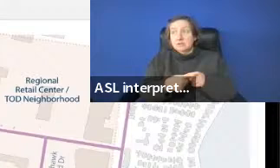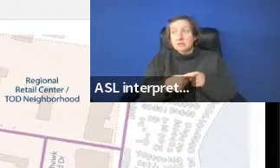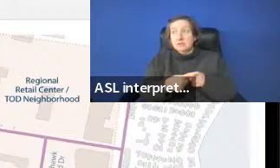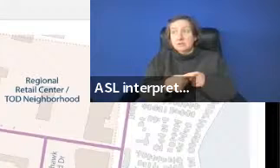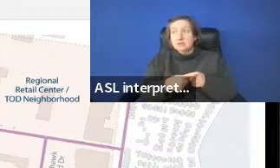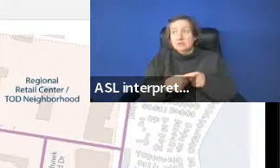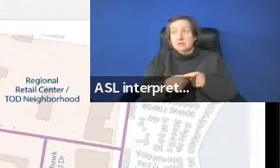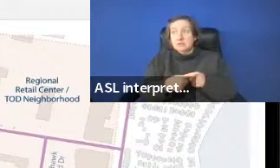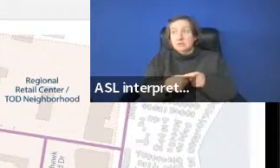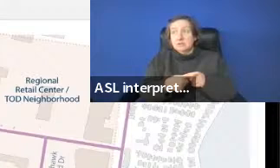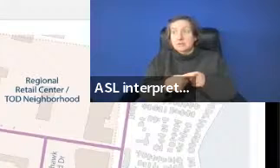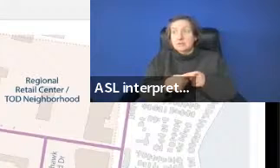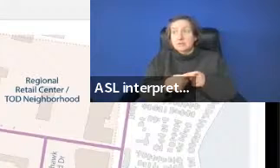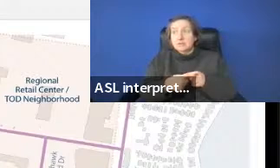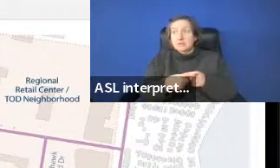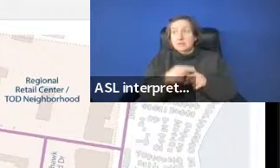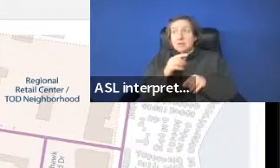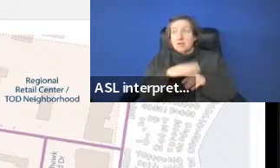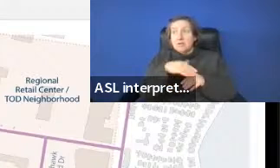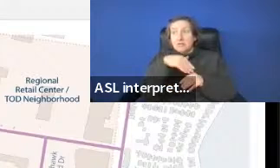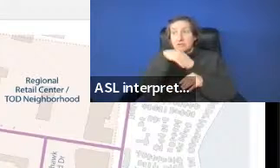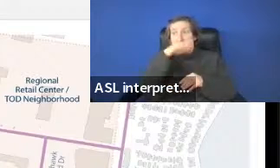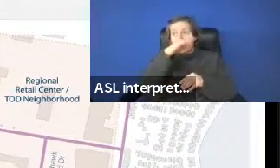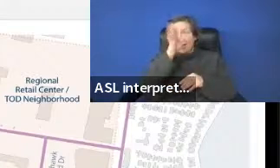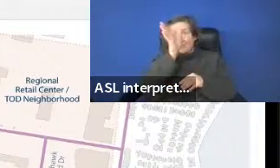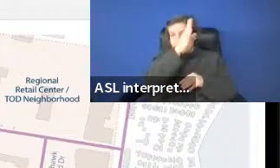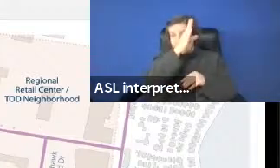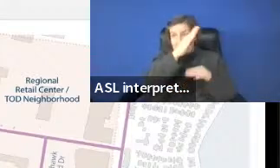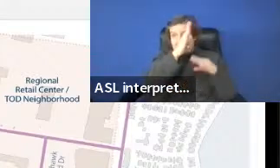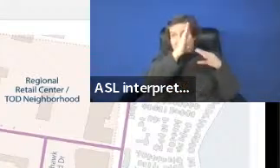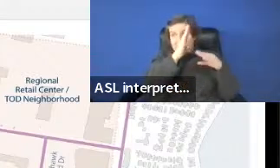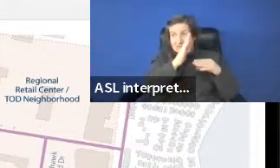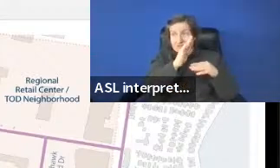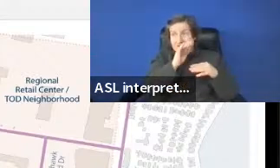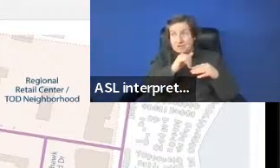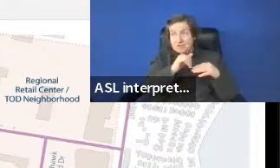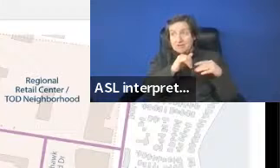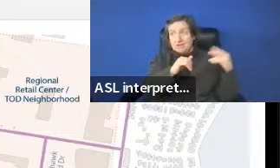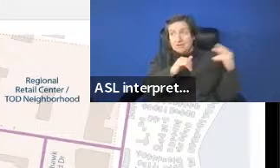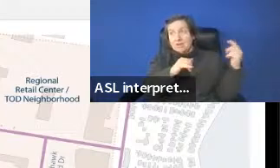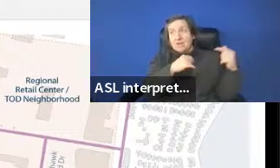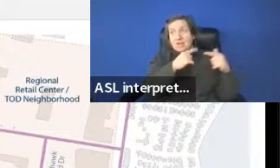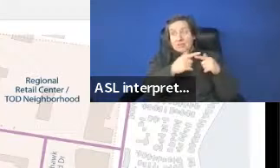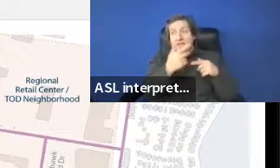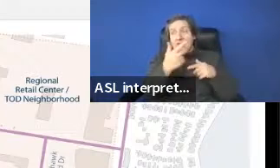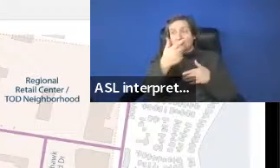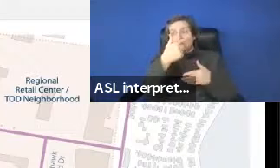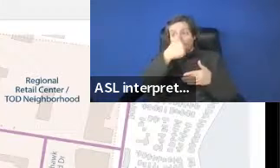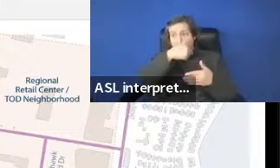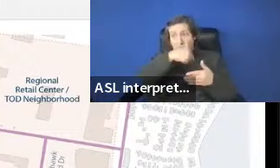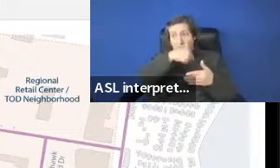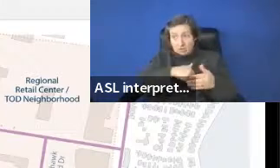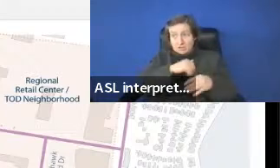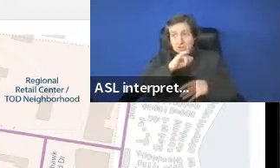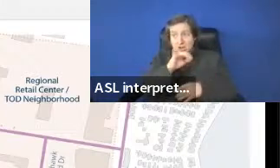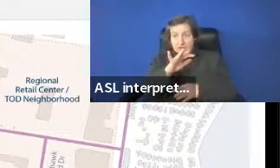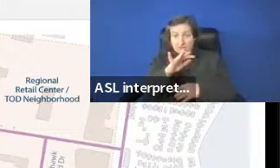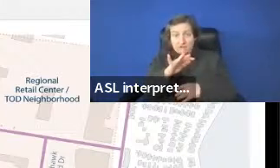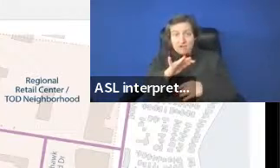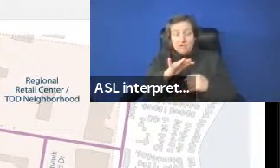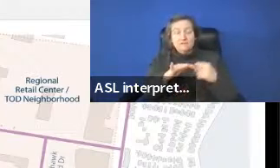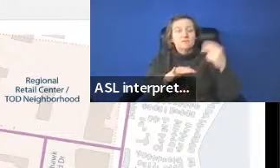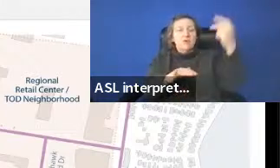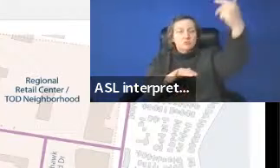in the top left-hand portion, cross over I-5, then come